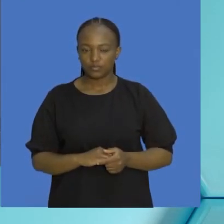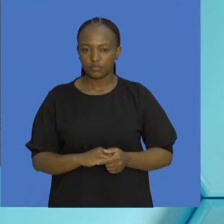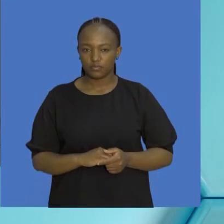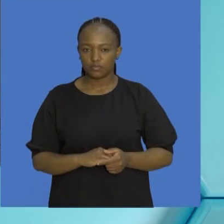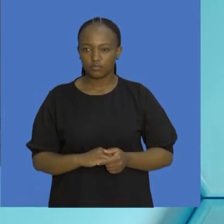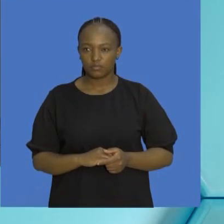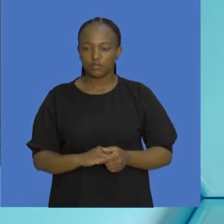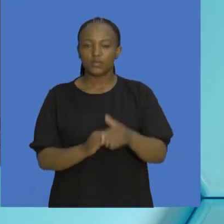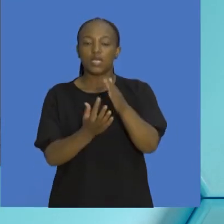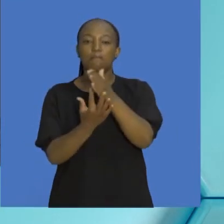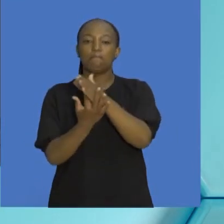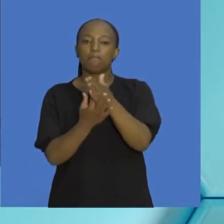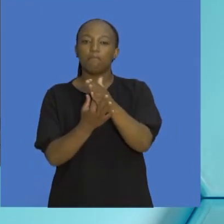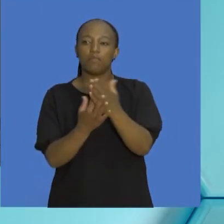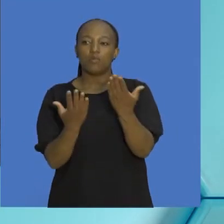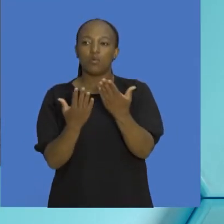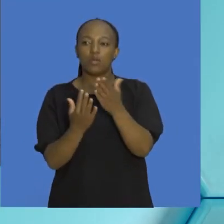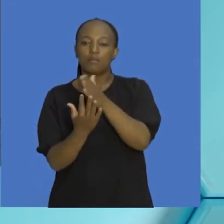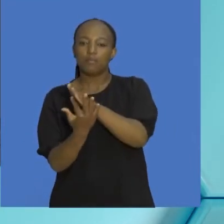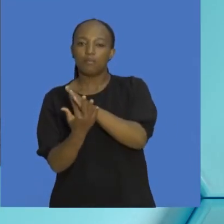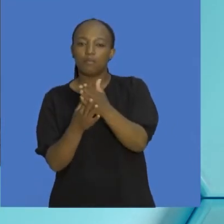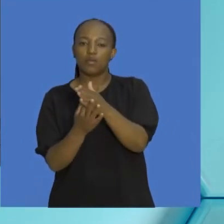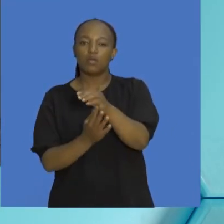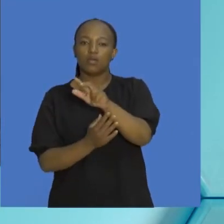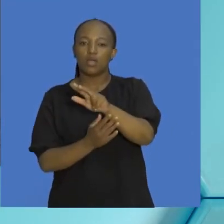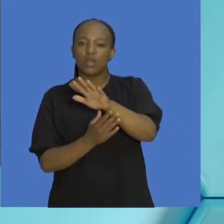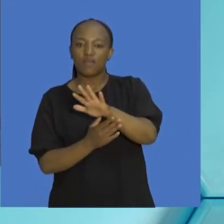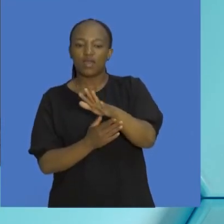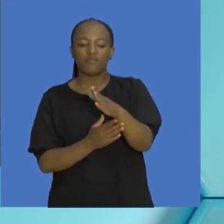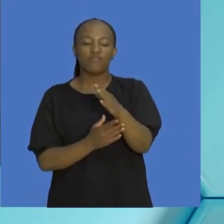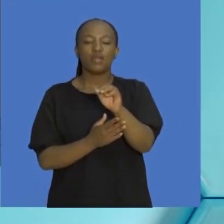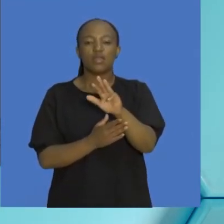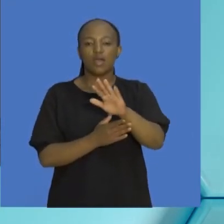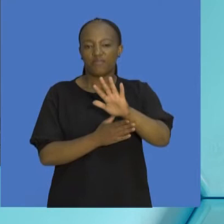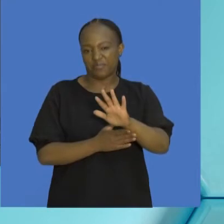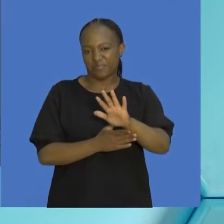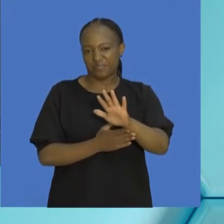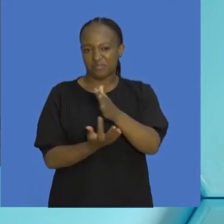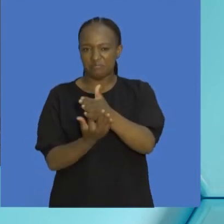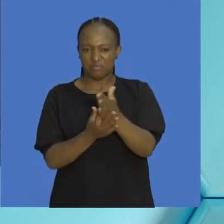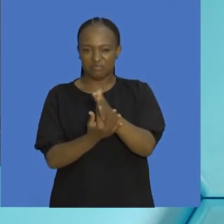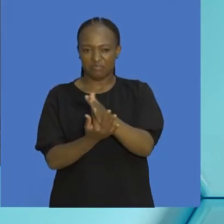The middle is between 85 and 95.